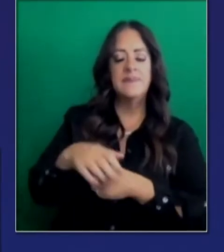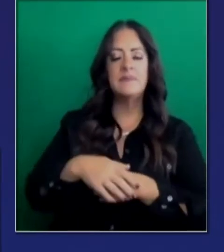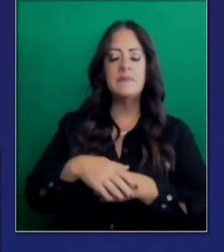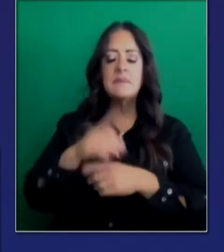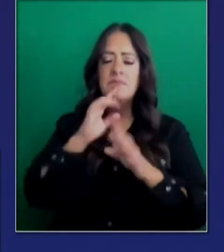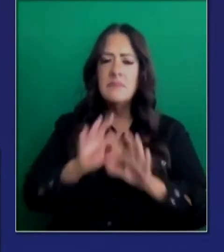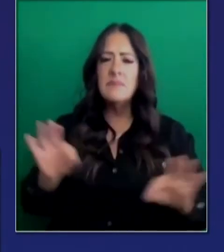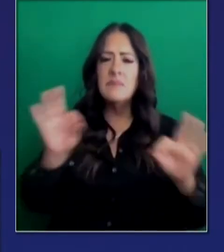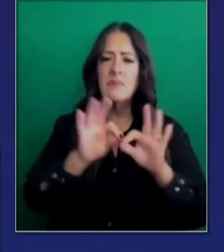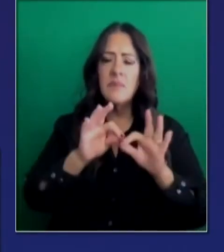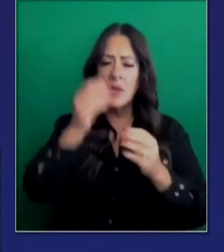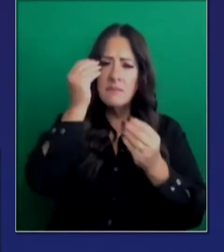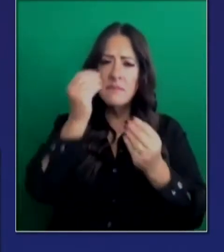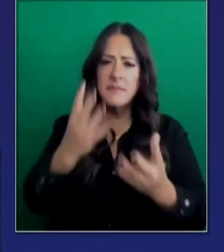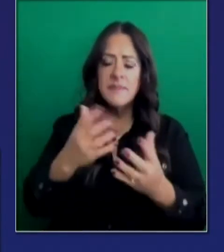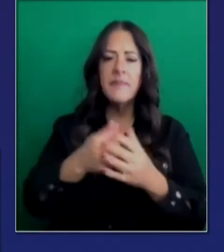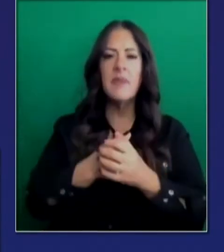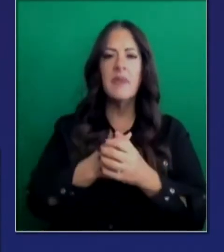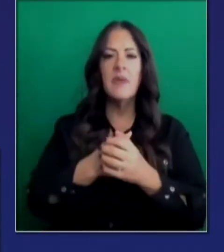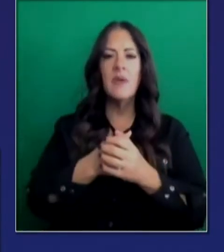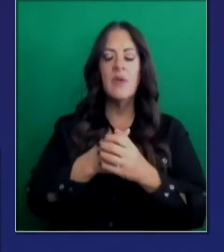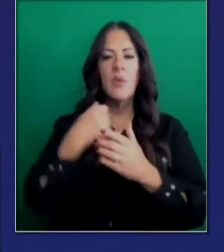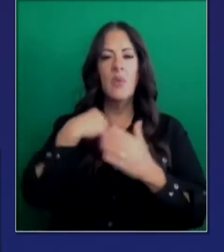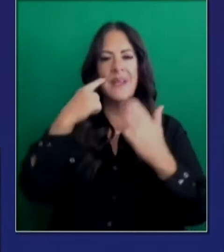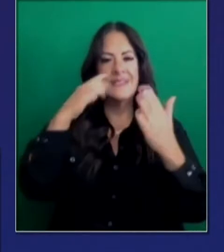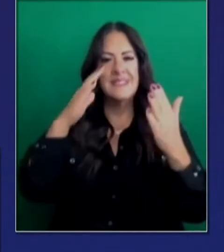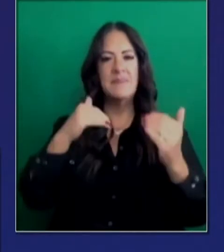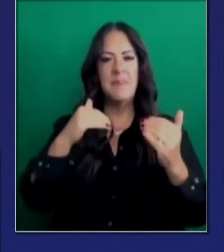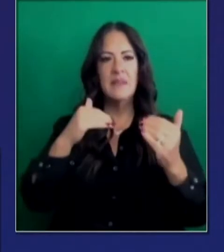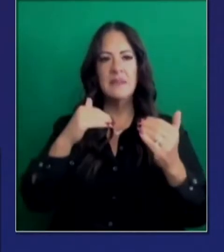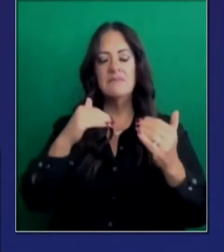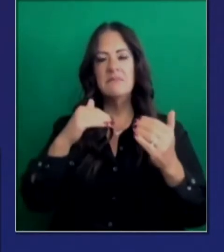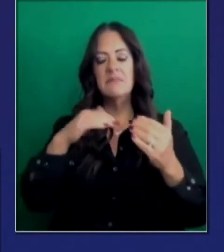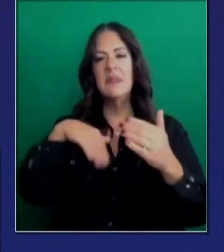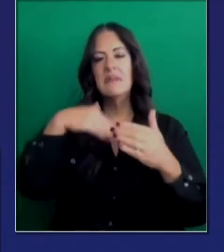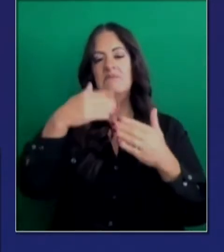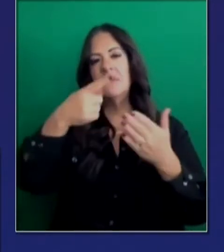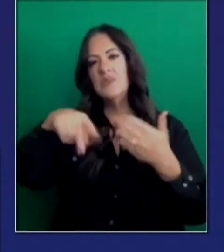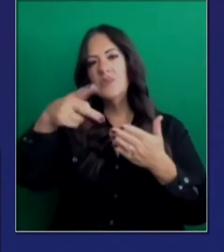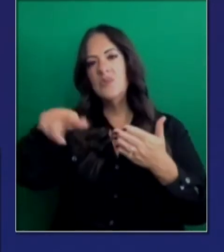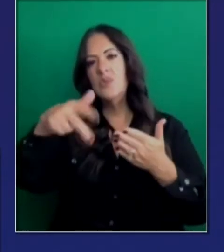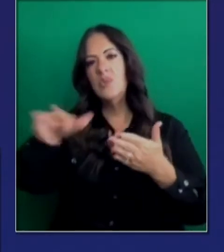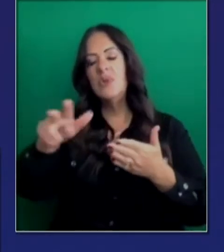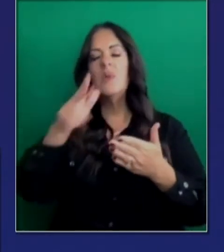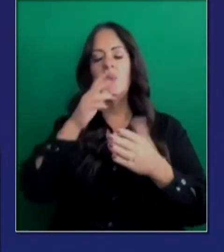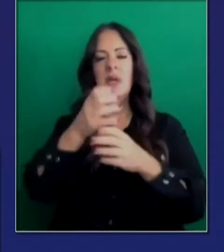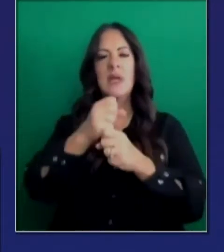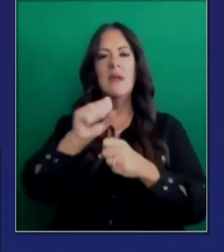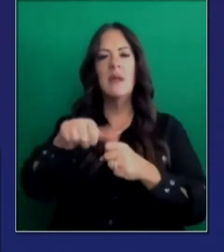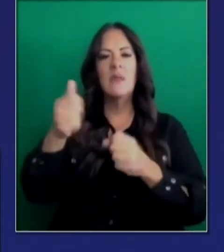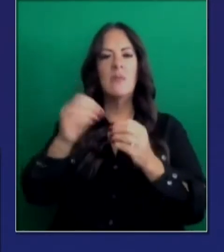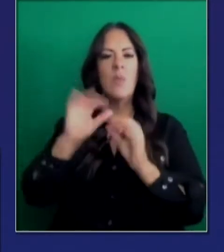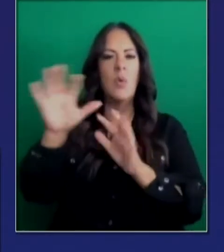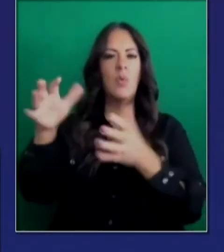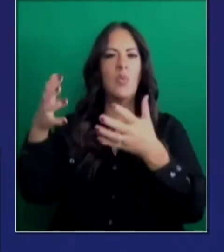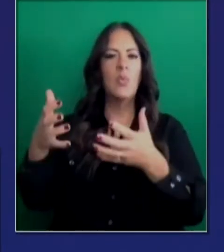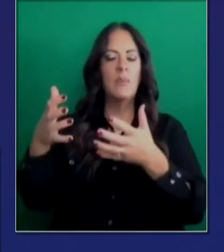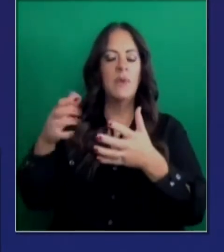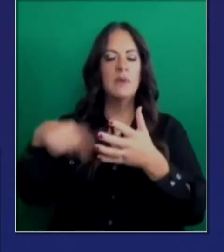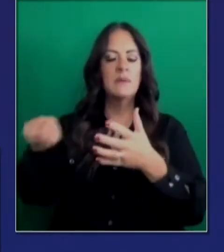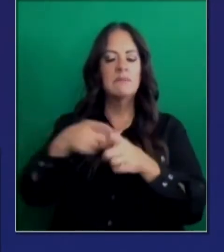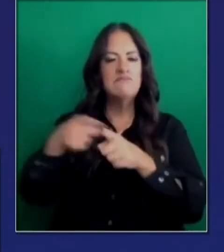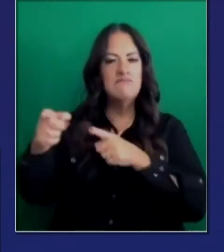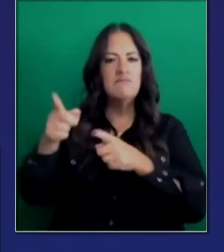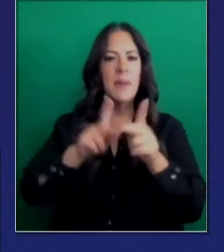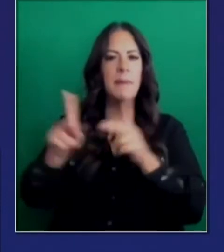we anticipate an equivalent amount in the next few weeks as well. So this is an area where we're starting to see some availability of